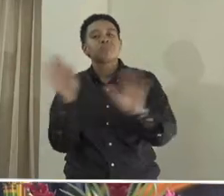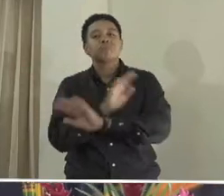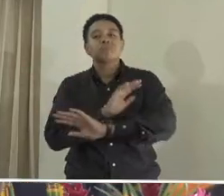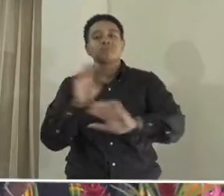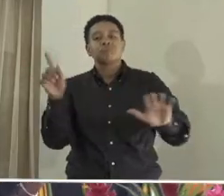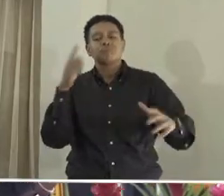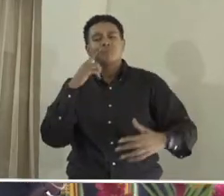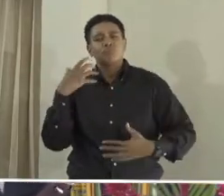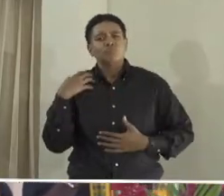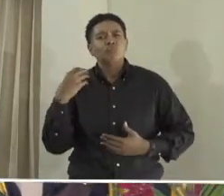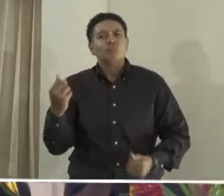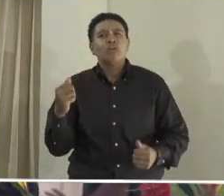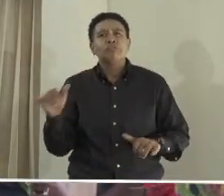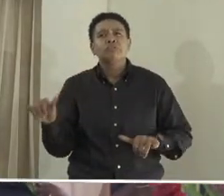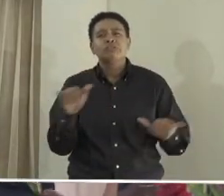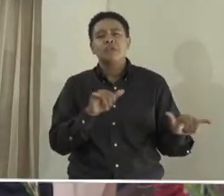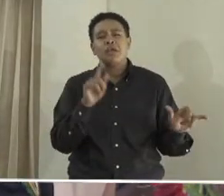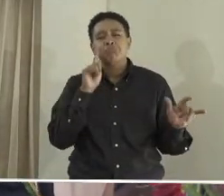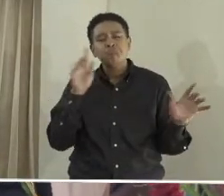strength like no